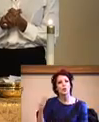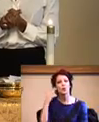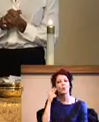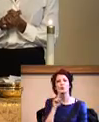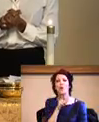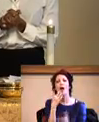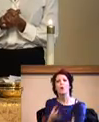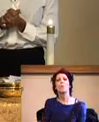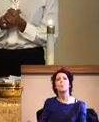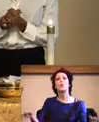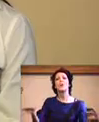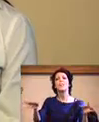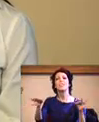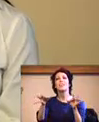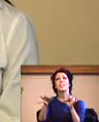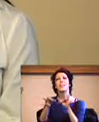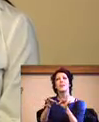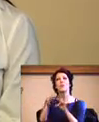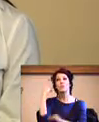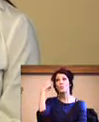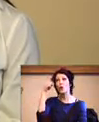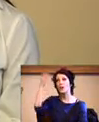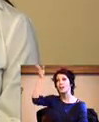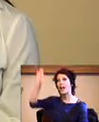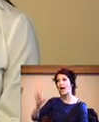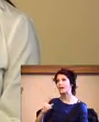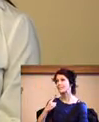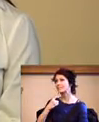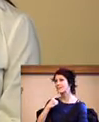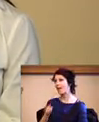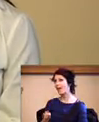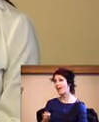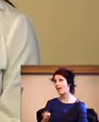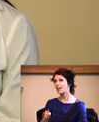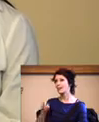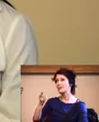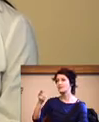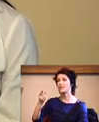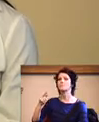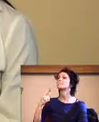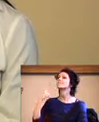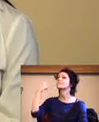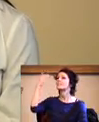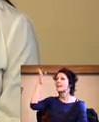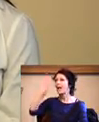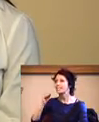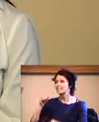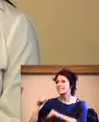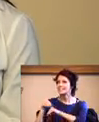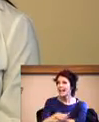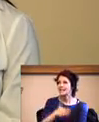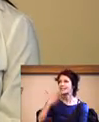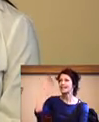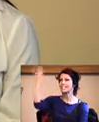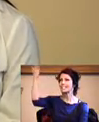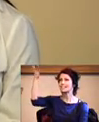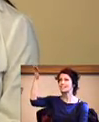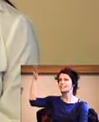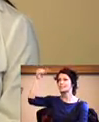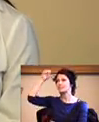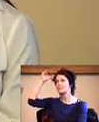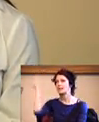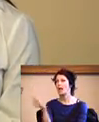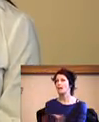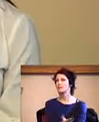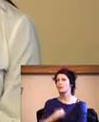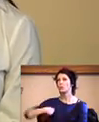are worthy for God sent his son we were so